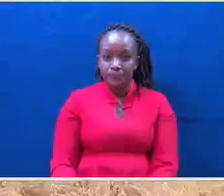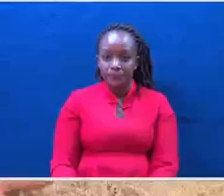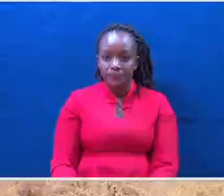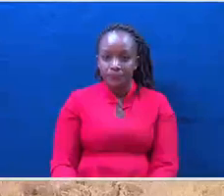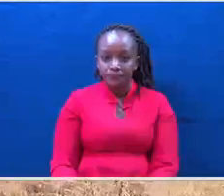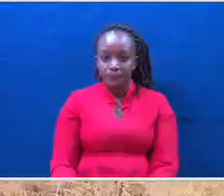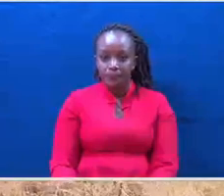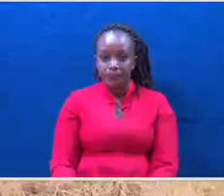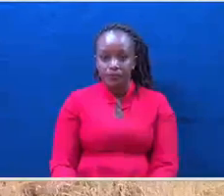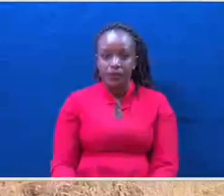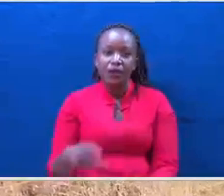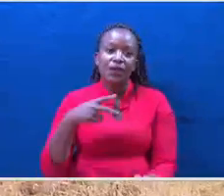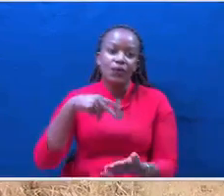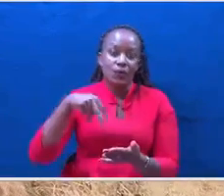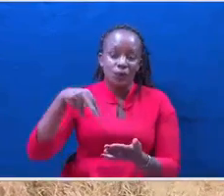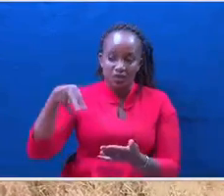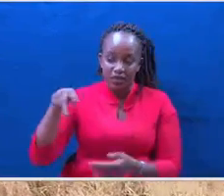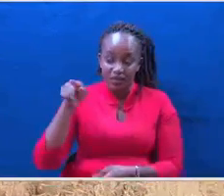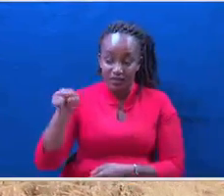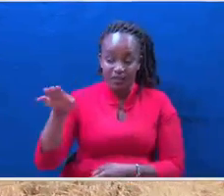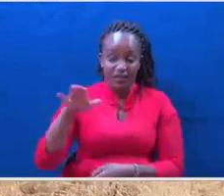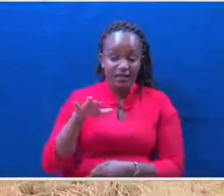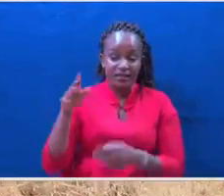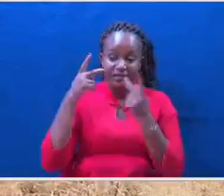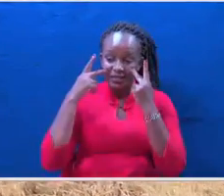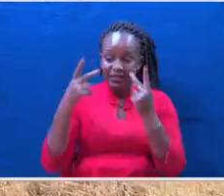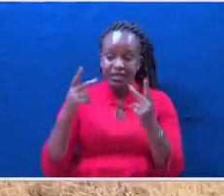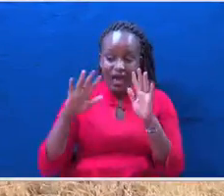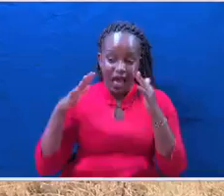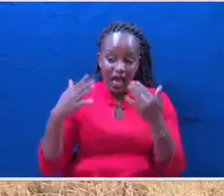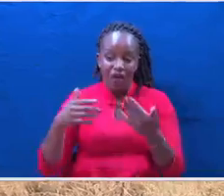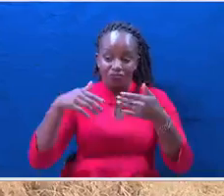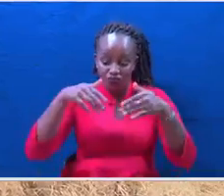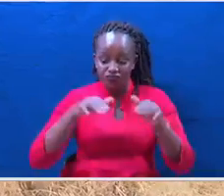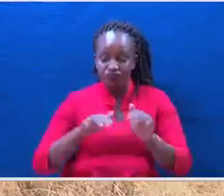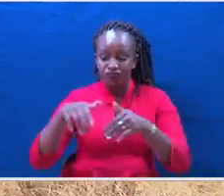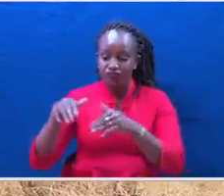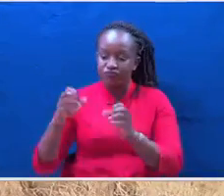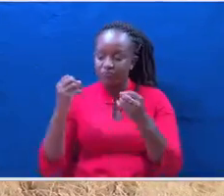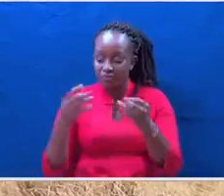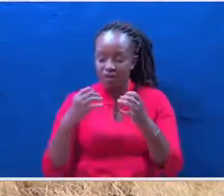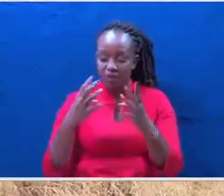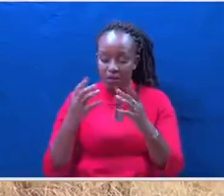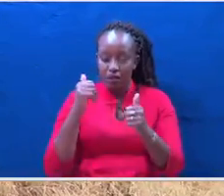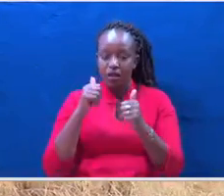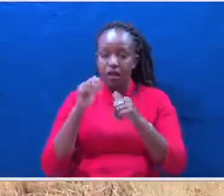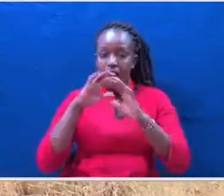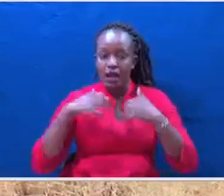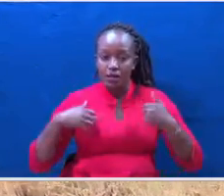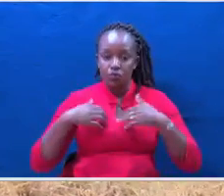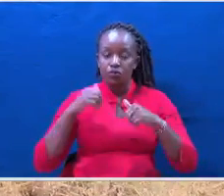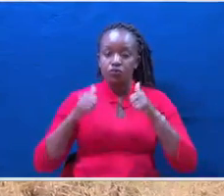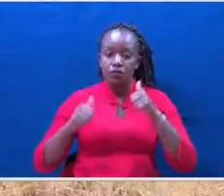Come on. Walking around this cemetery and seeing the huge numbers of black and white rhinos that have been killed, it is